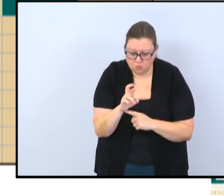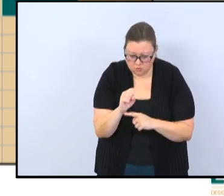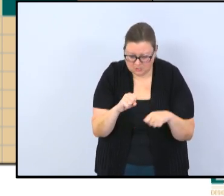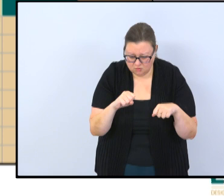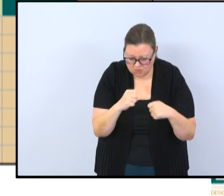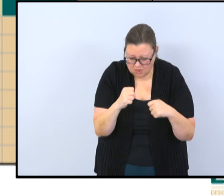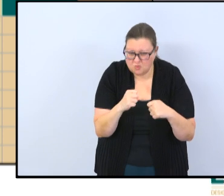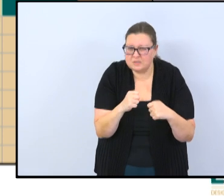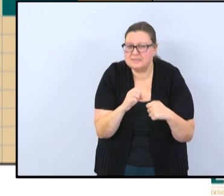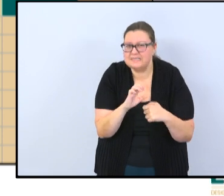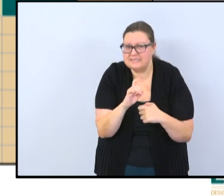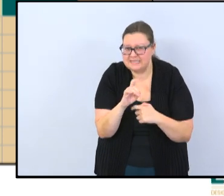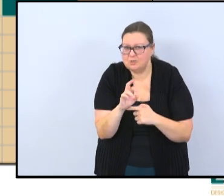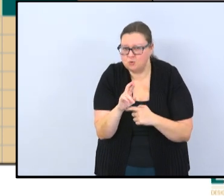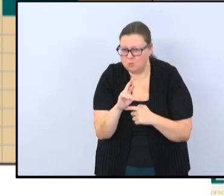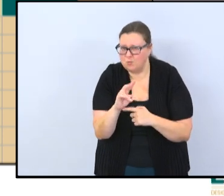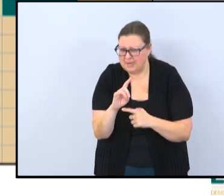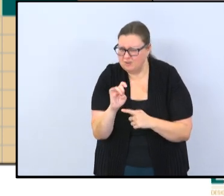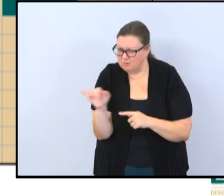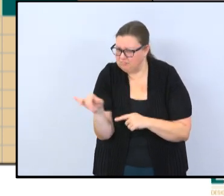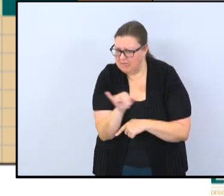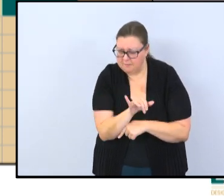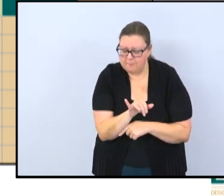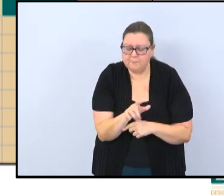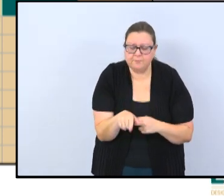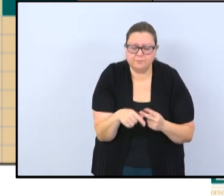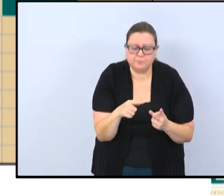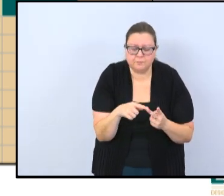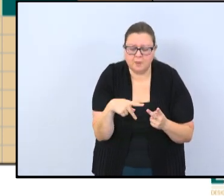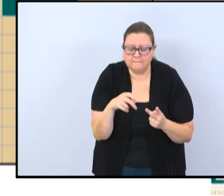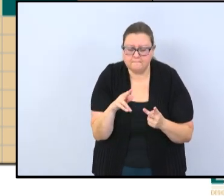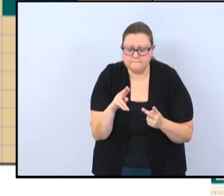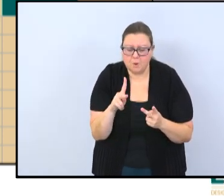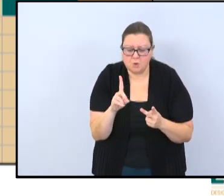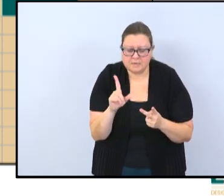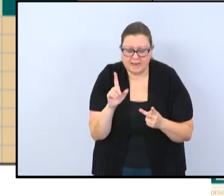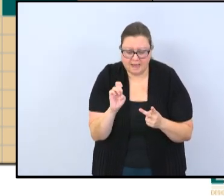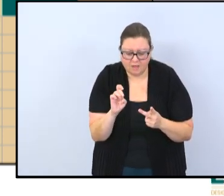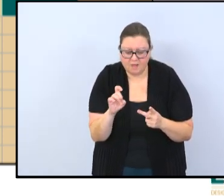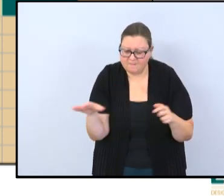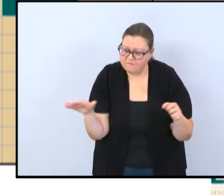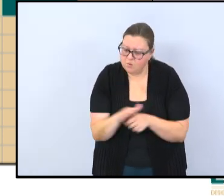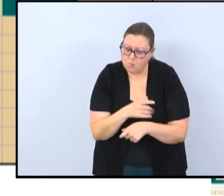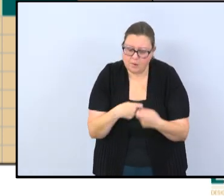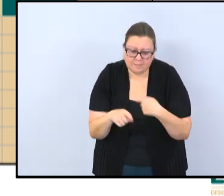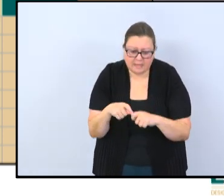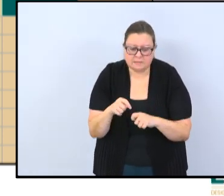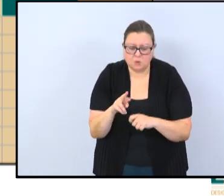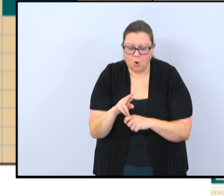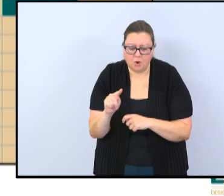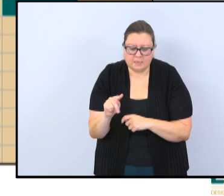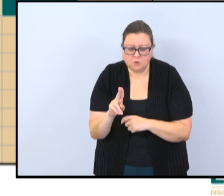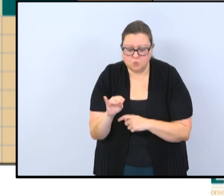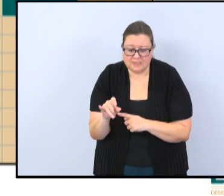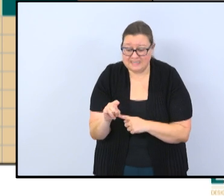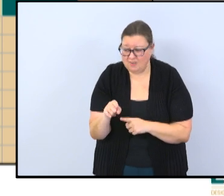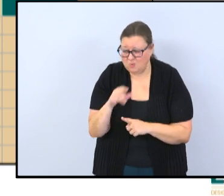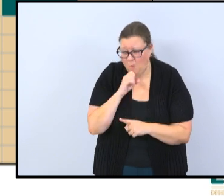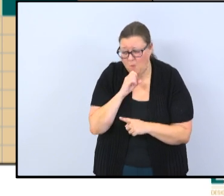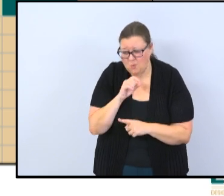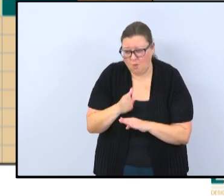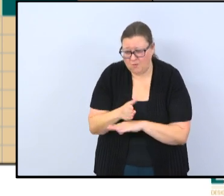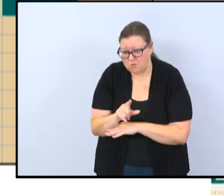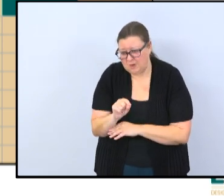with Cedar Ridge. Parkdale is a full replacement of our RTU units that we have there. They're over 20 years,